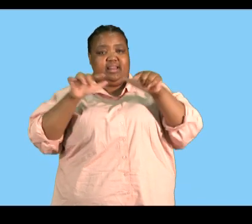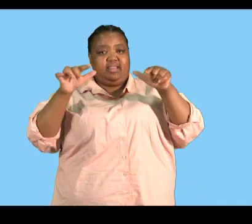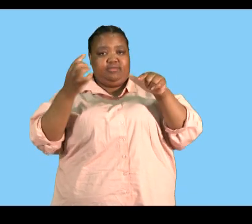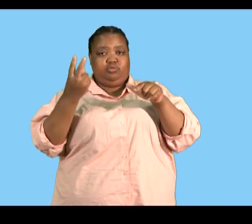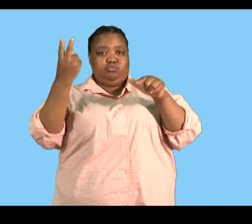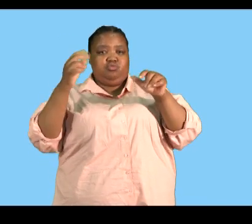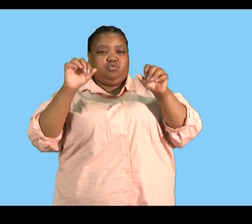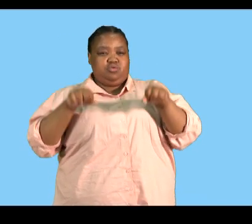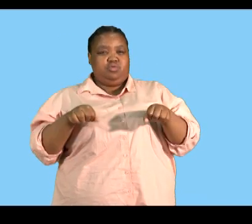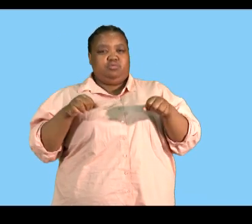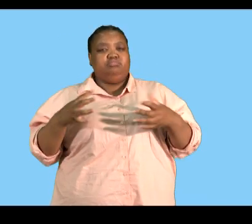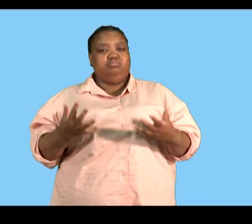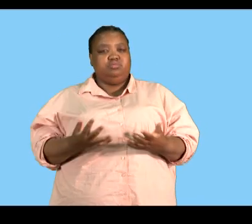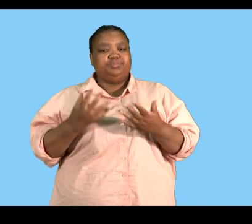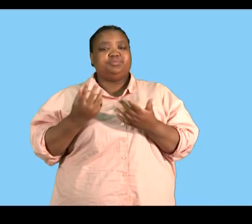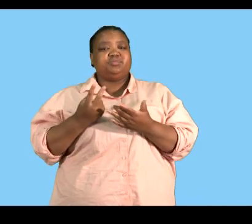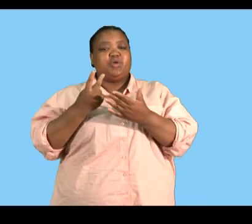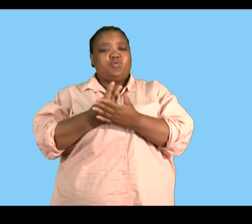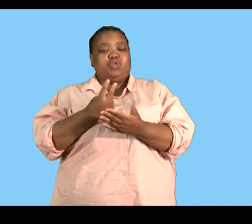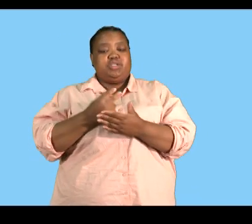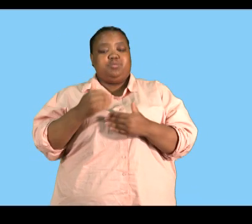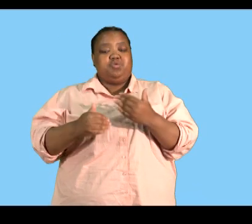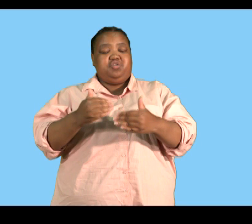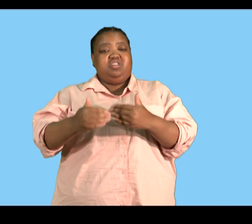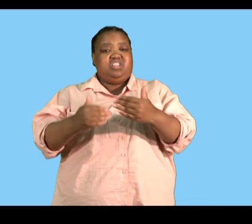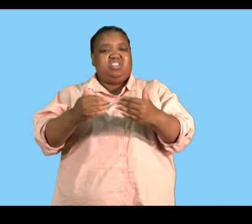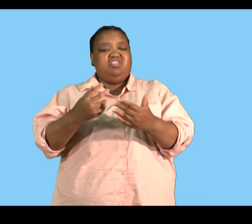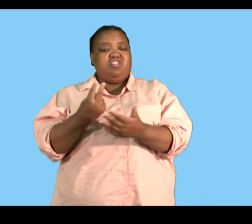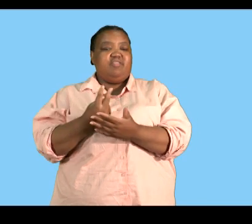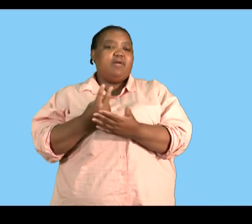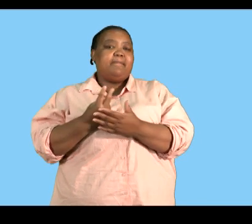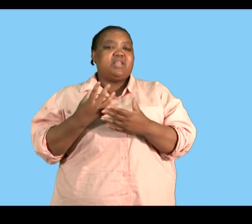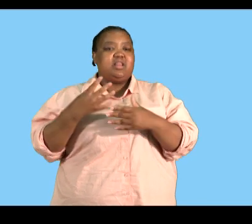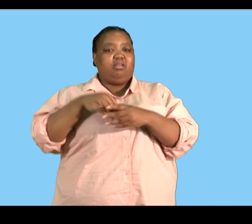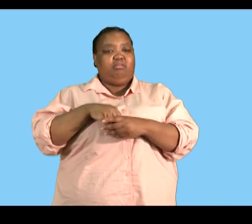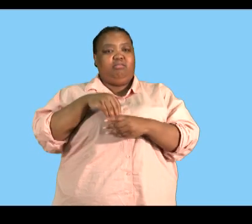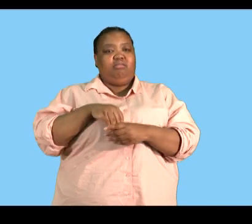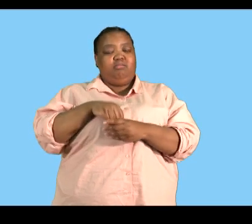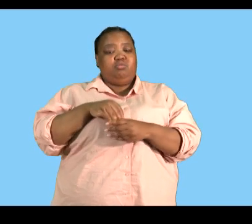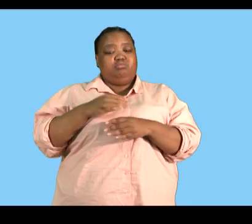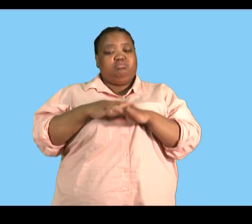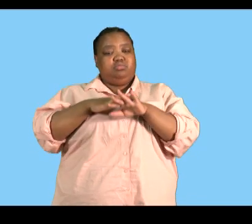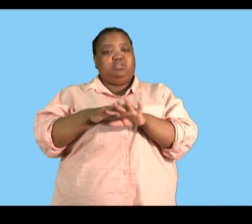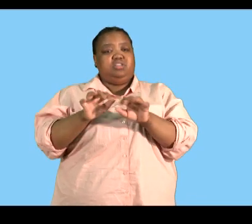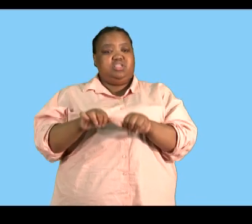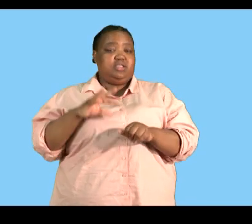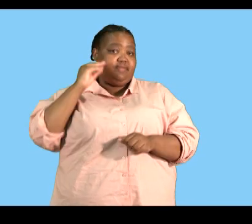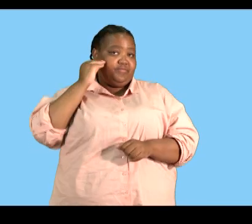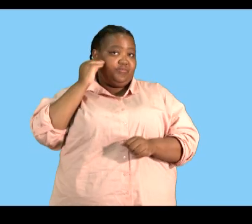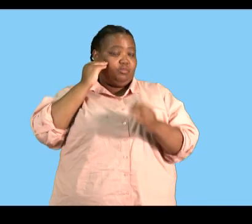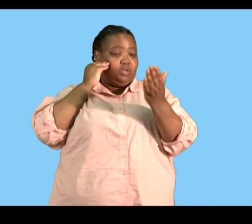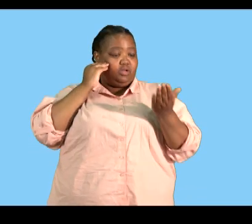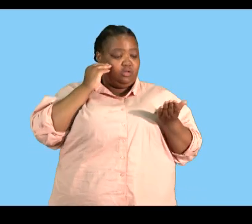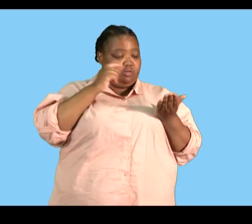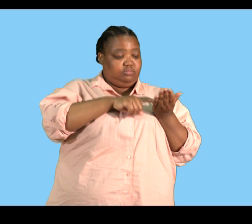2, applying routine procedure in familiar context, you'll have to show your understanding and use information